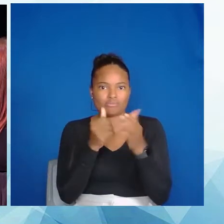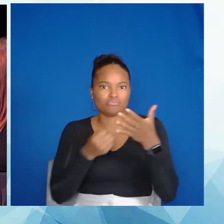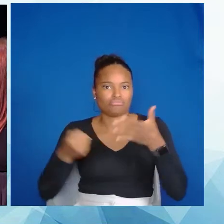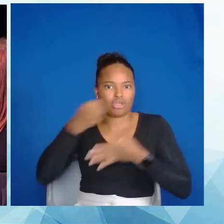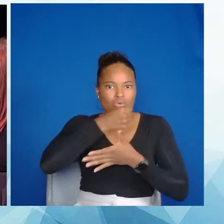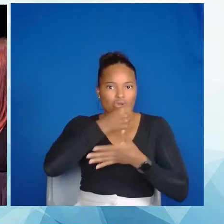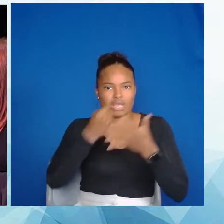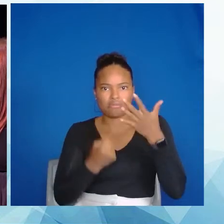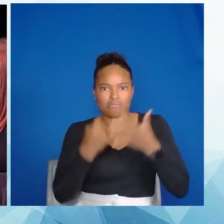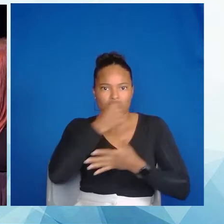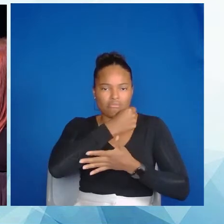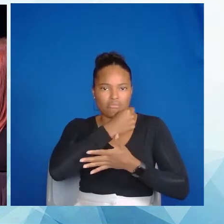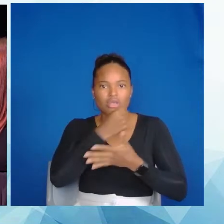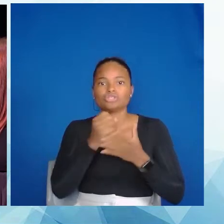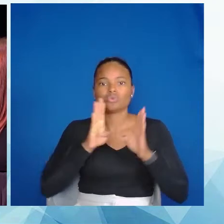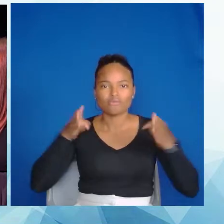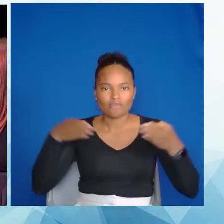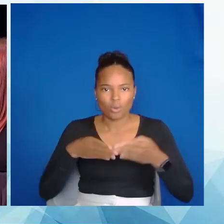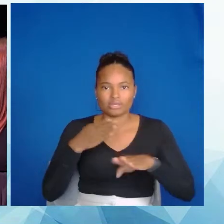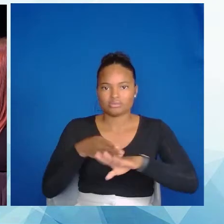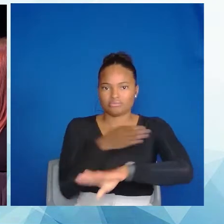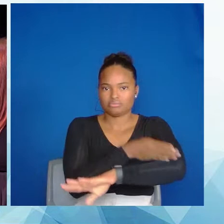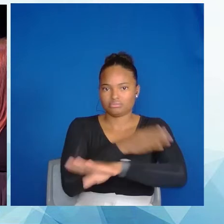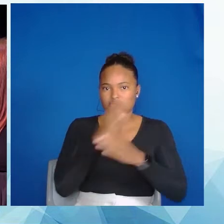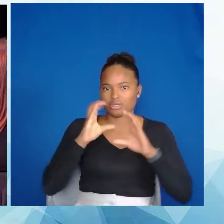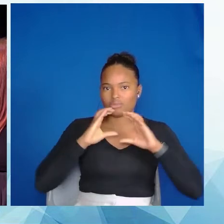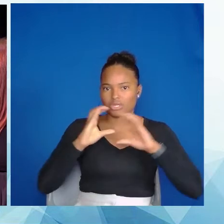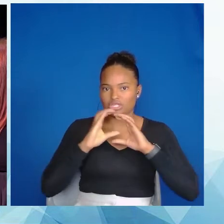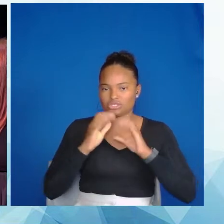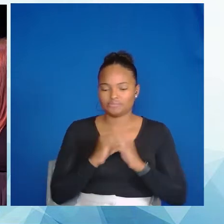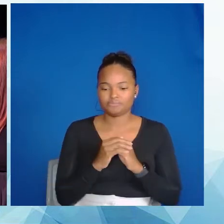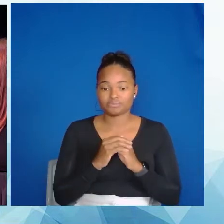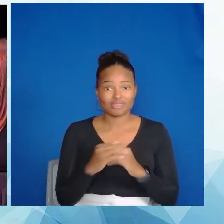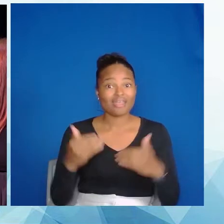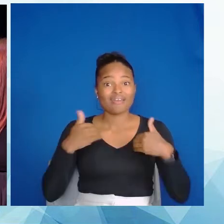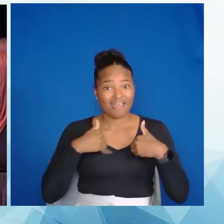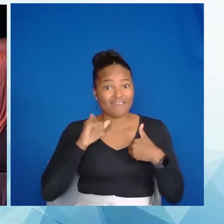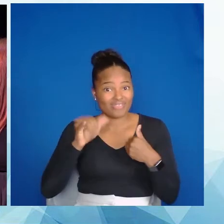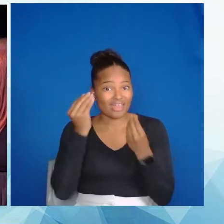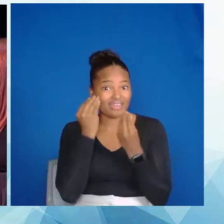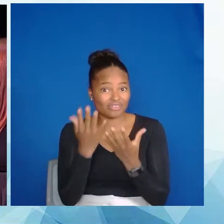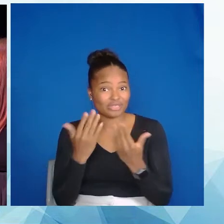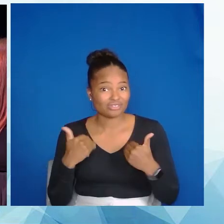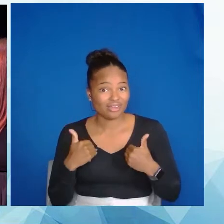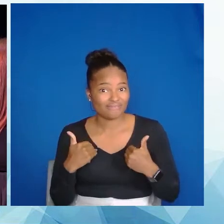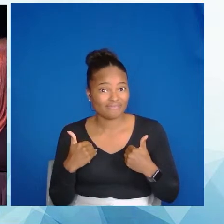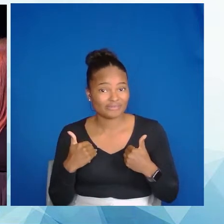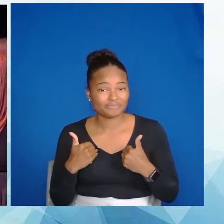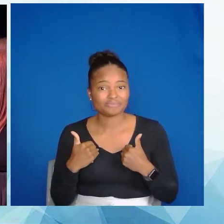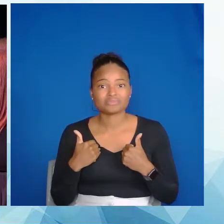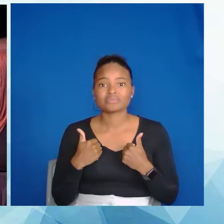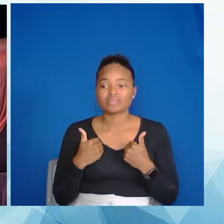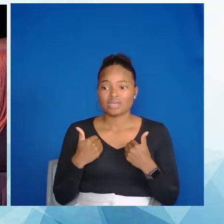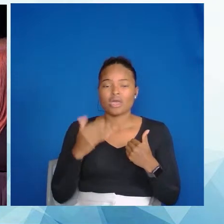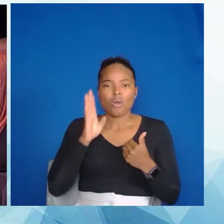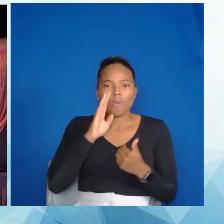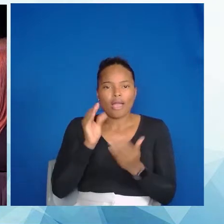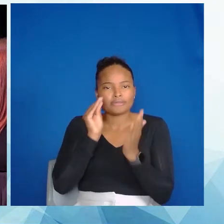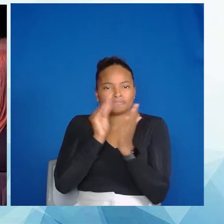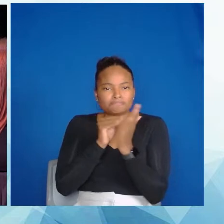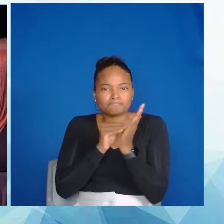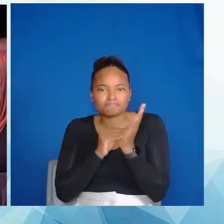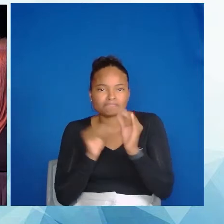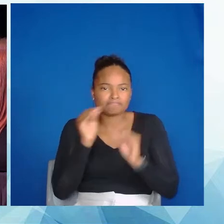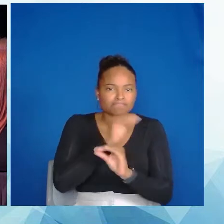improve communication. We have that information today. It is now being compiled and will